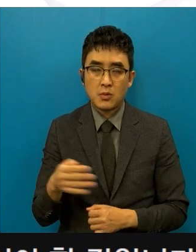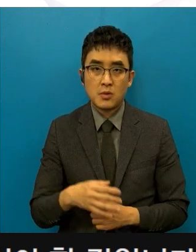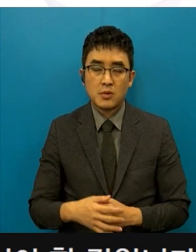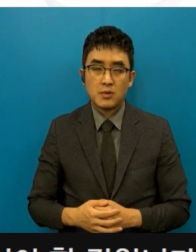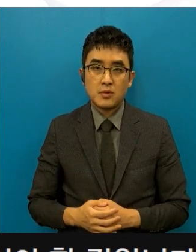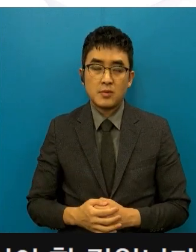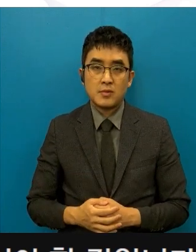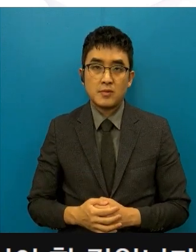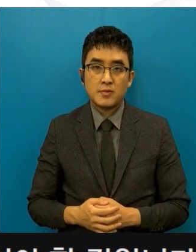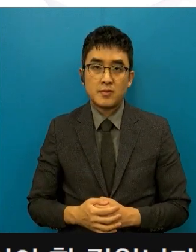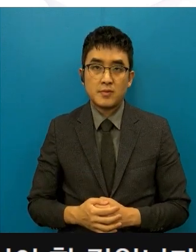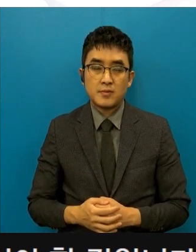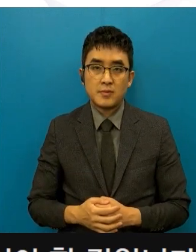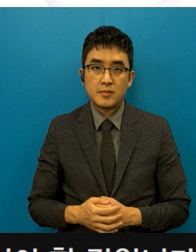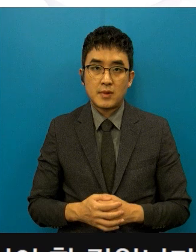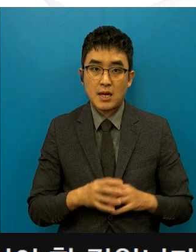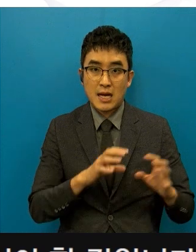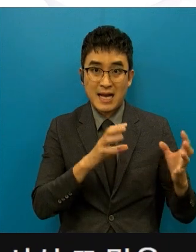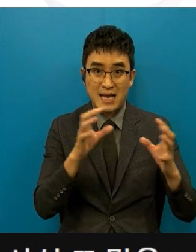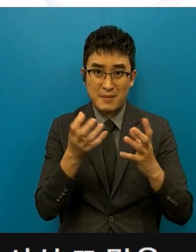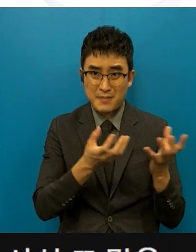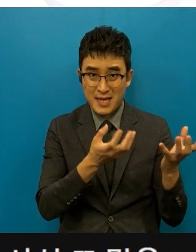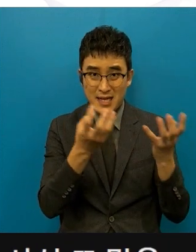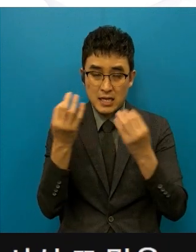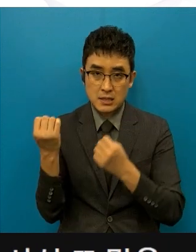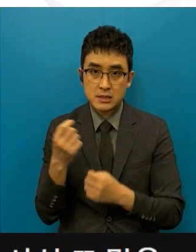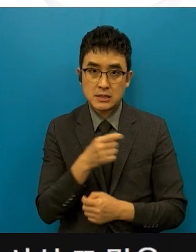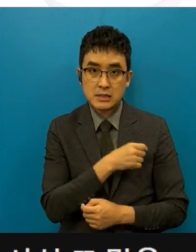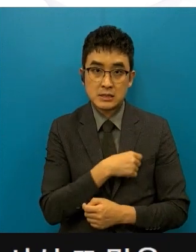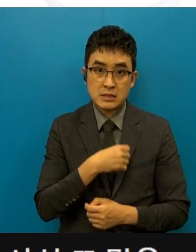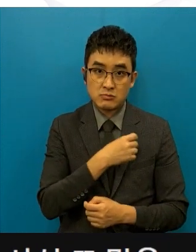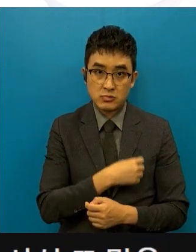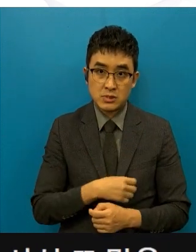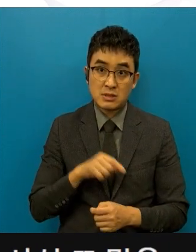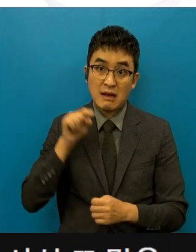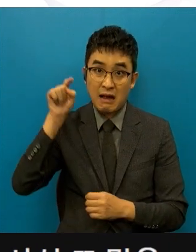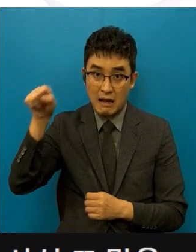suicide to end their lives. There is no legal framework,